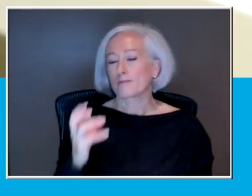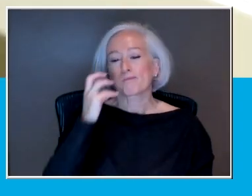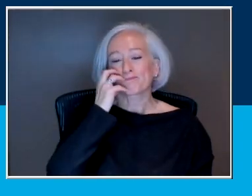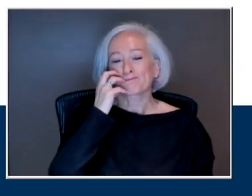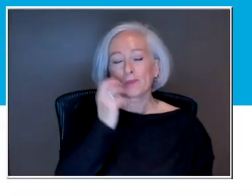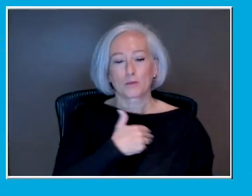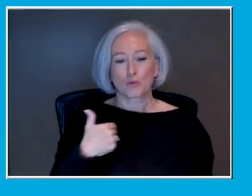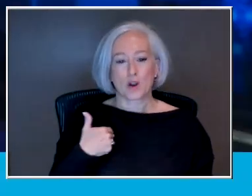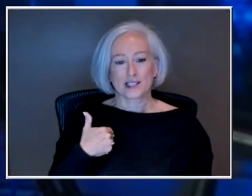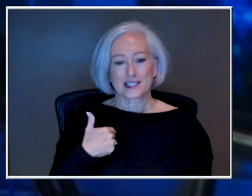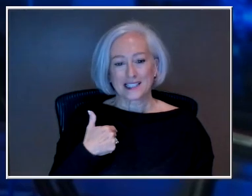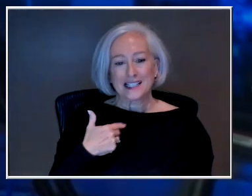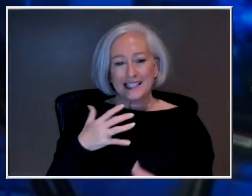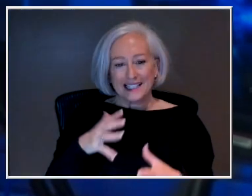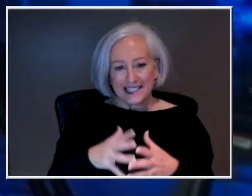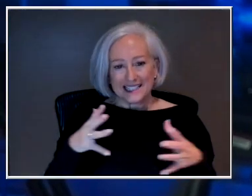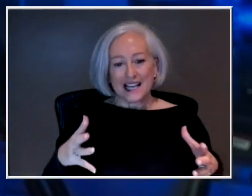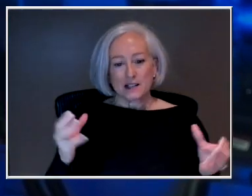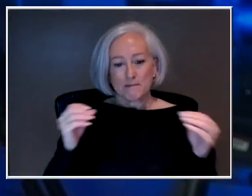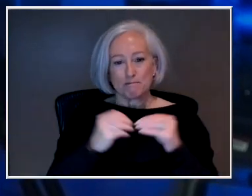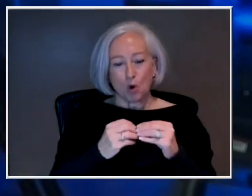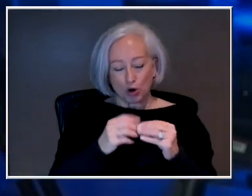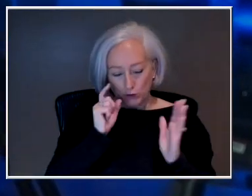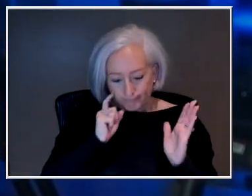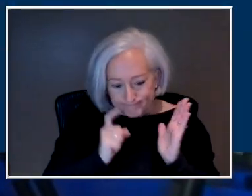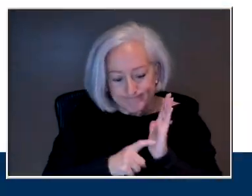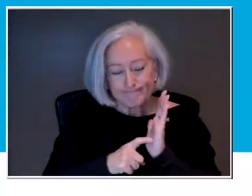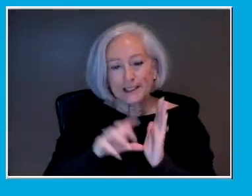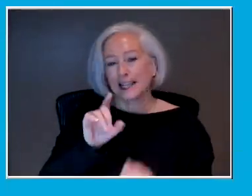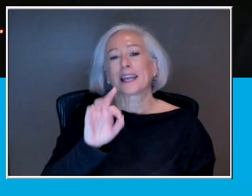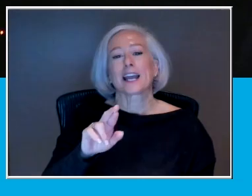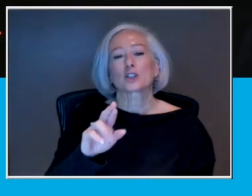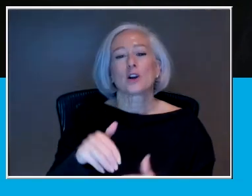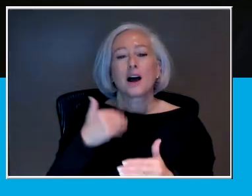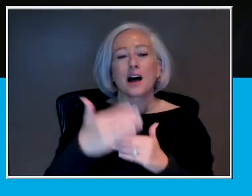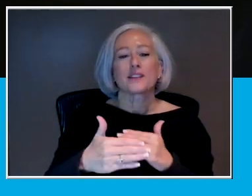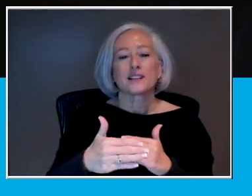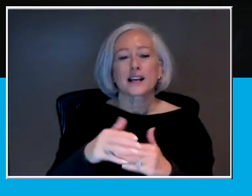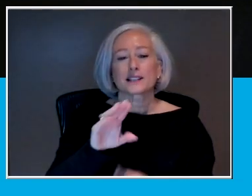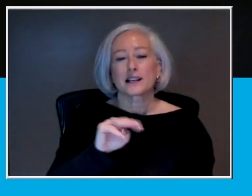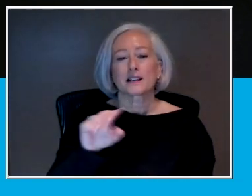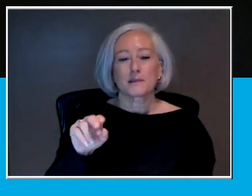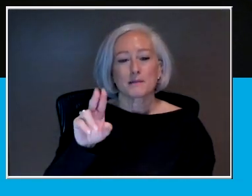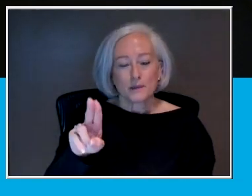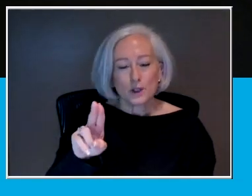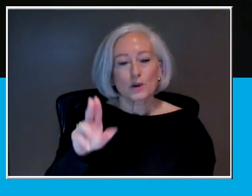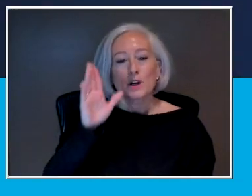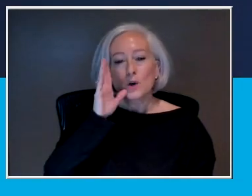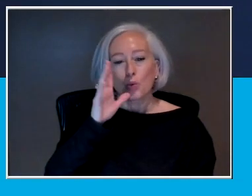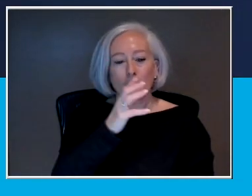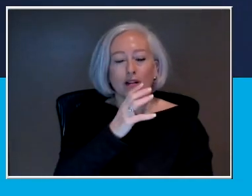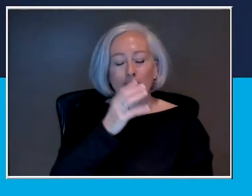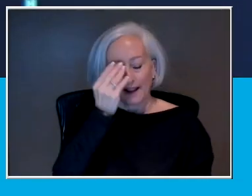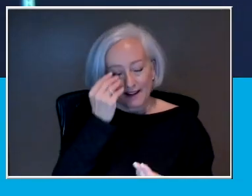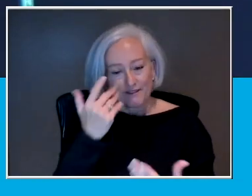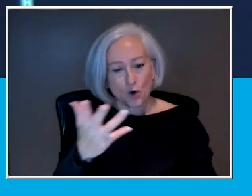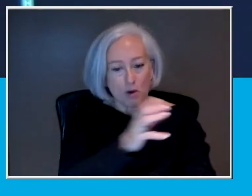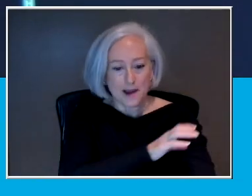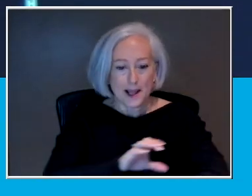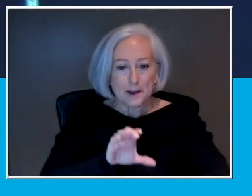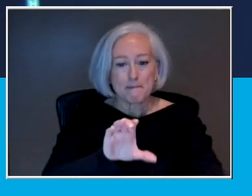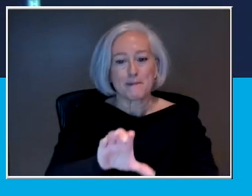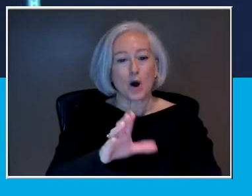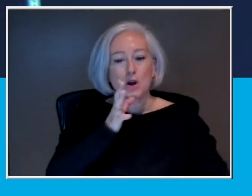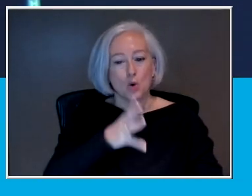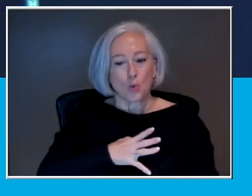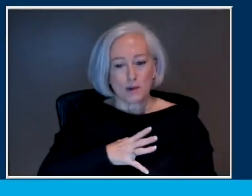spot cancer. I'm Jessica Lovell. On the next Morning Medical Update, we inform and empower women and walk through the extra care